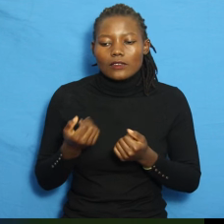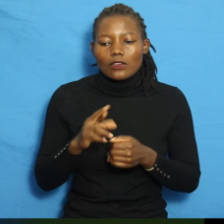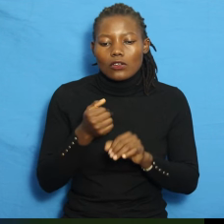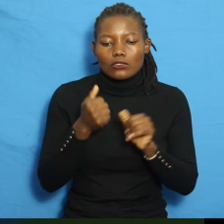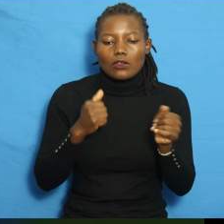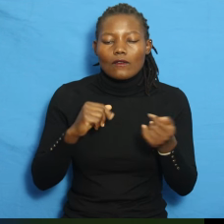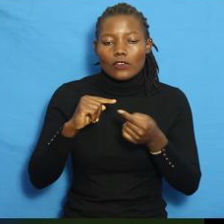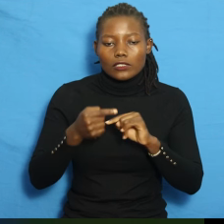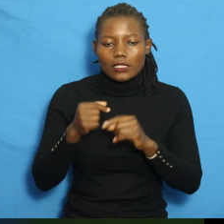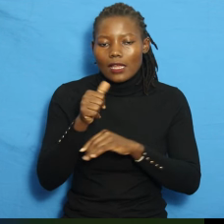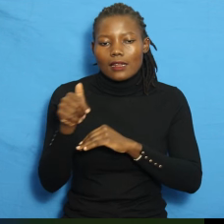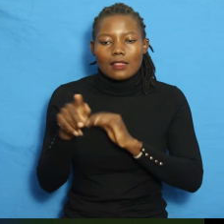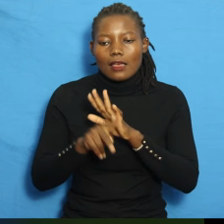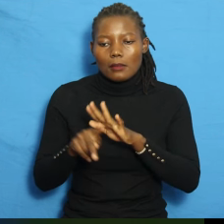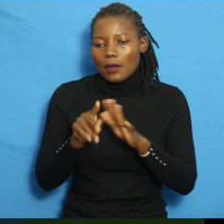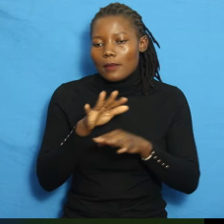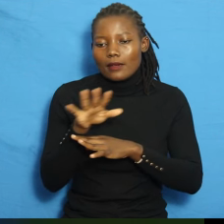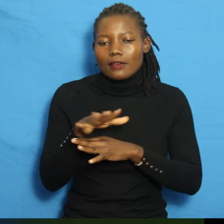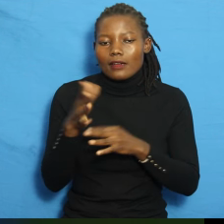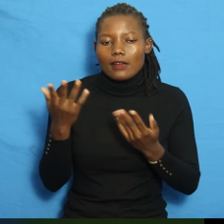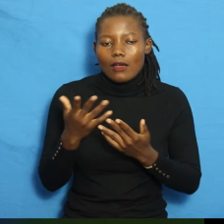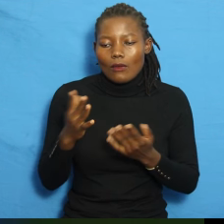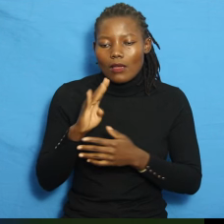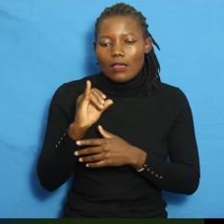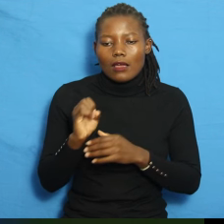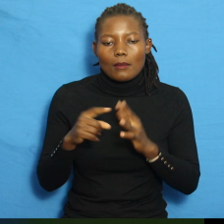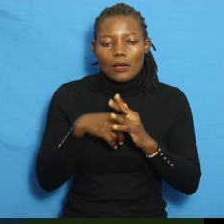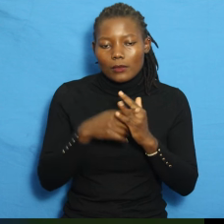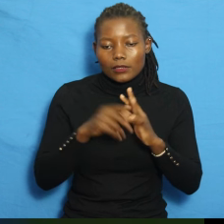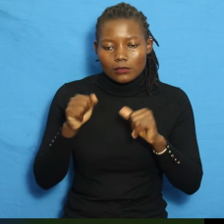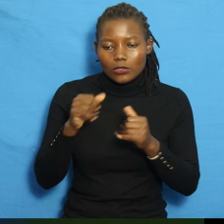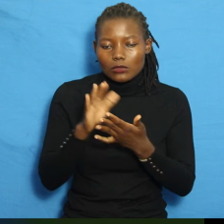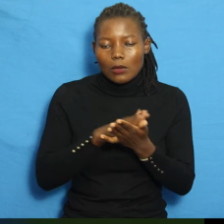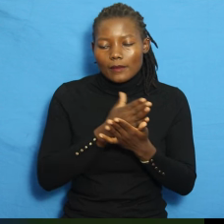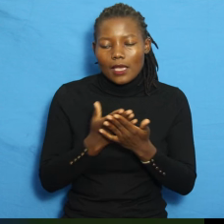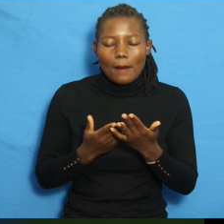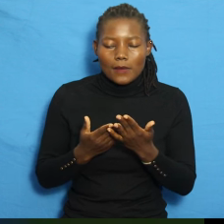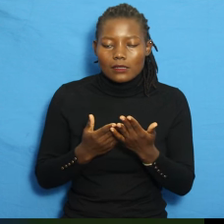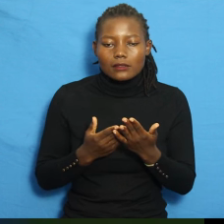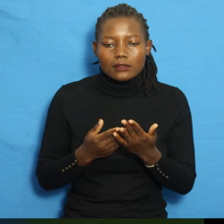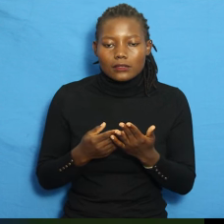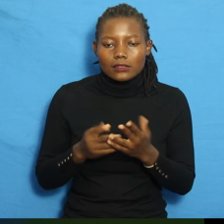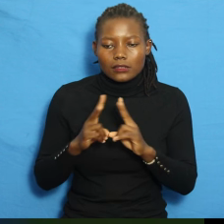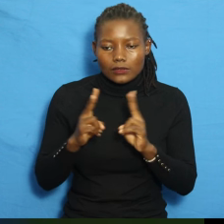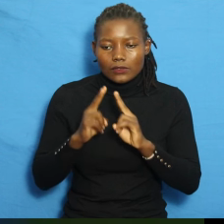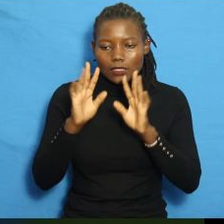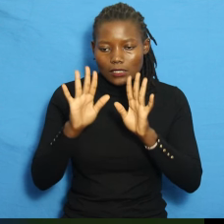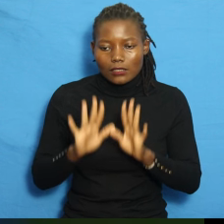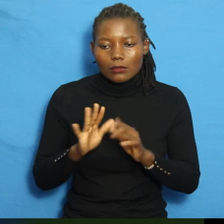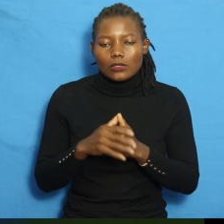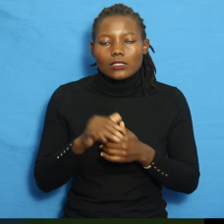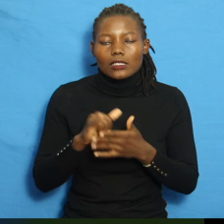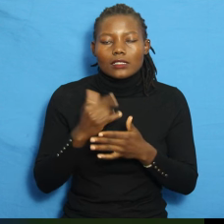another primary area where biomechanics can be applied. It is very important that